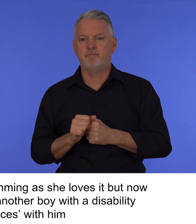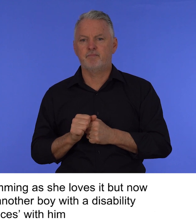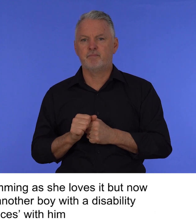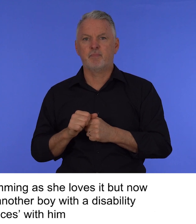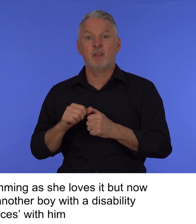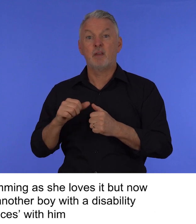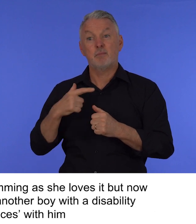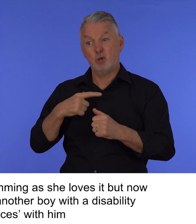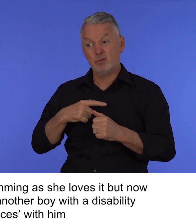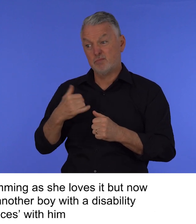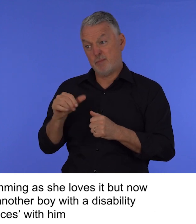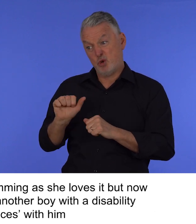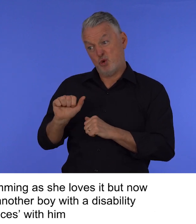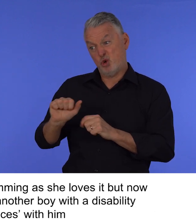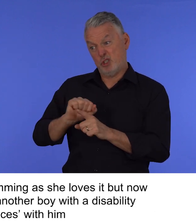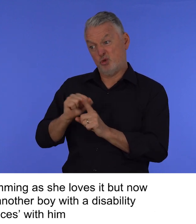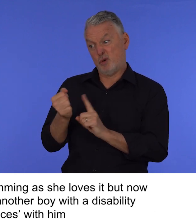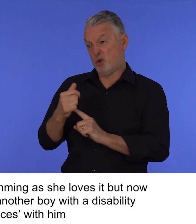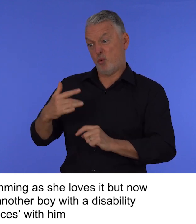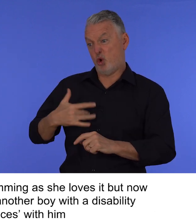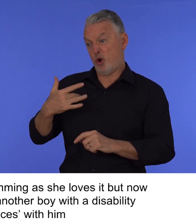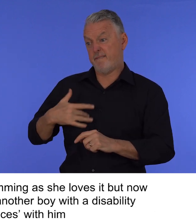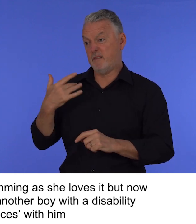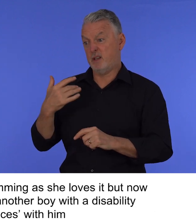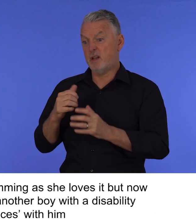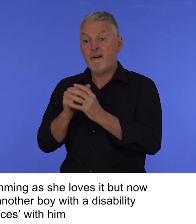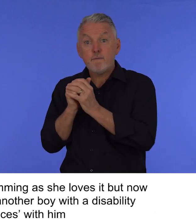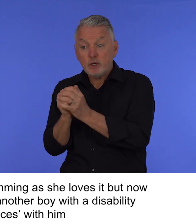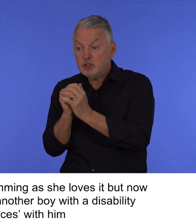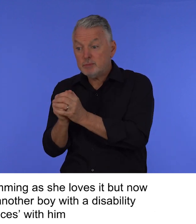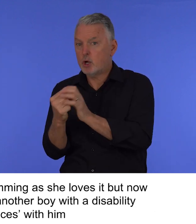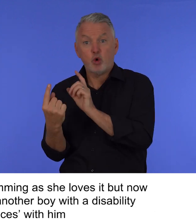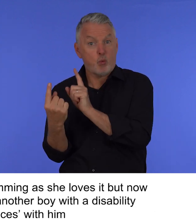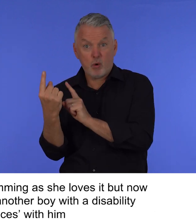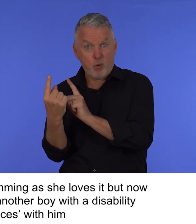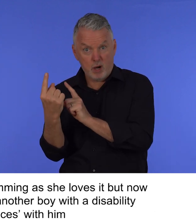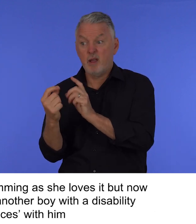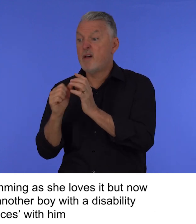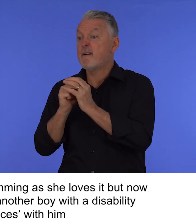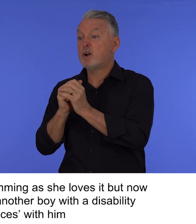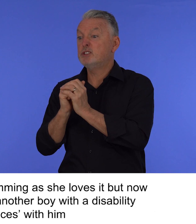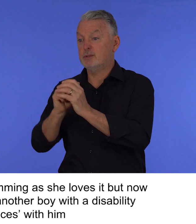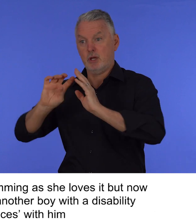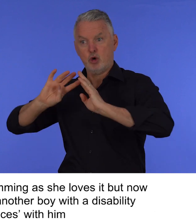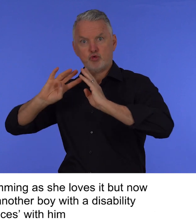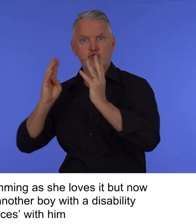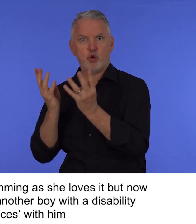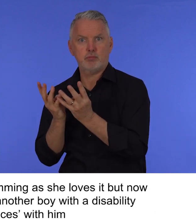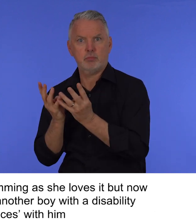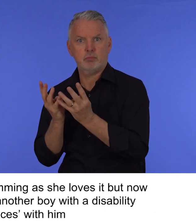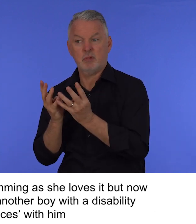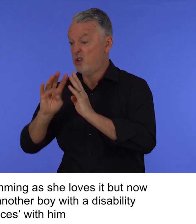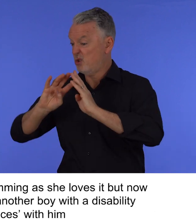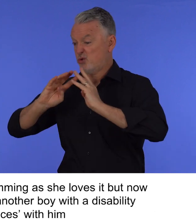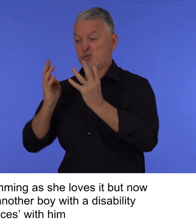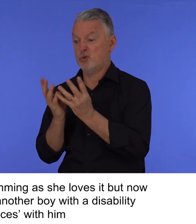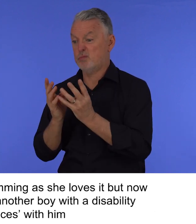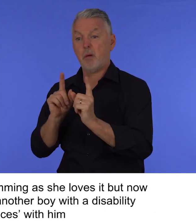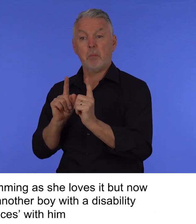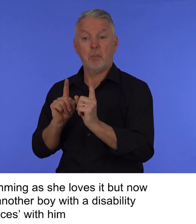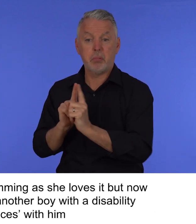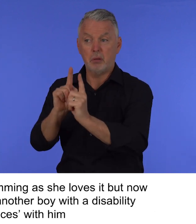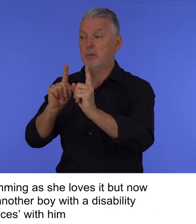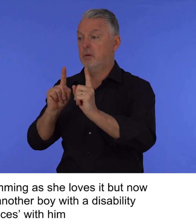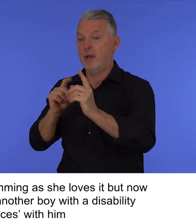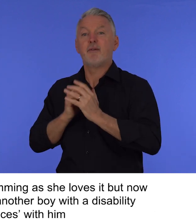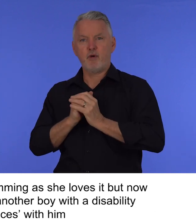than one-on-one, and that for her, friendships might not necessarily be so one-on-one in a traditional sense, and she would still consider a